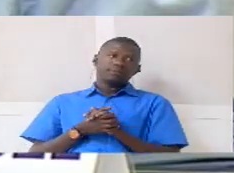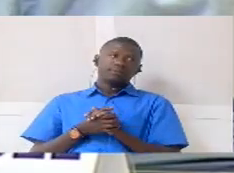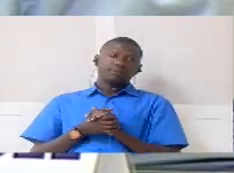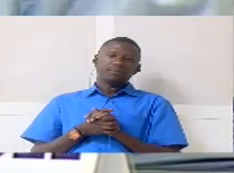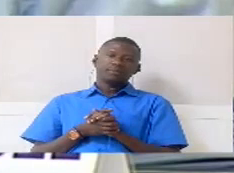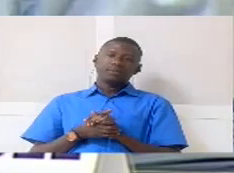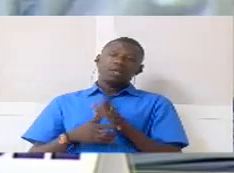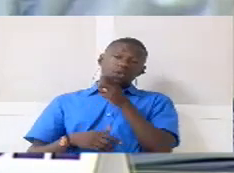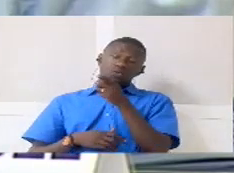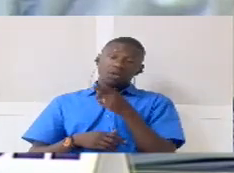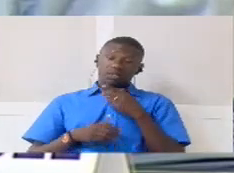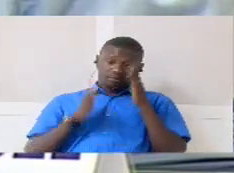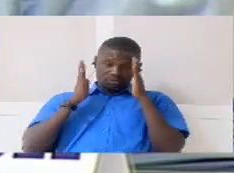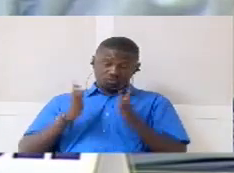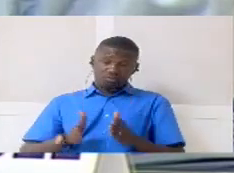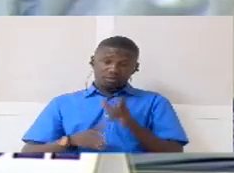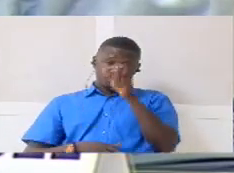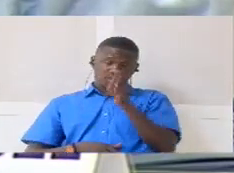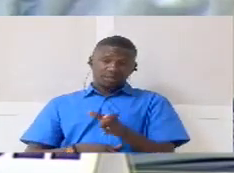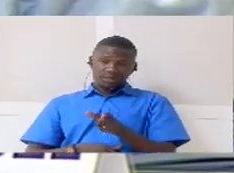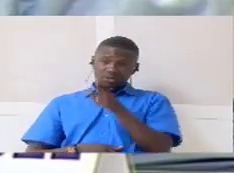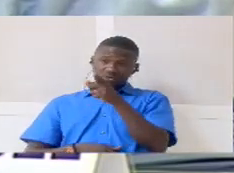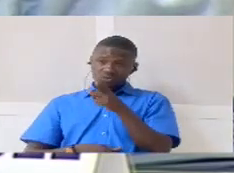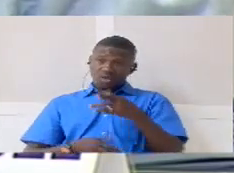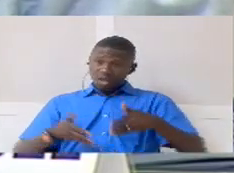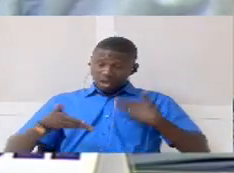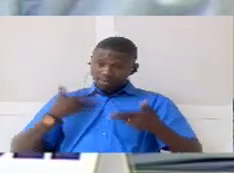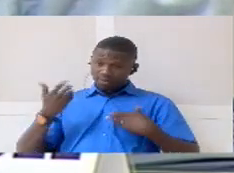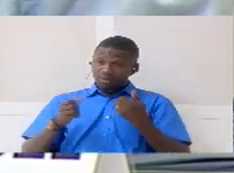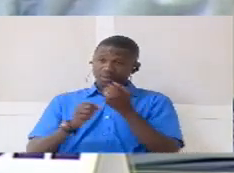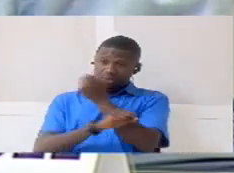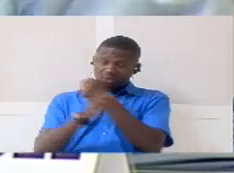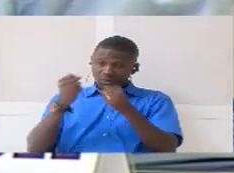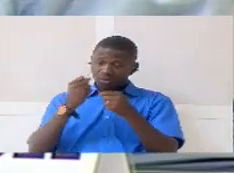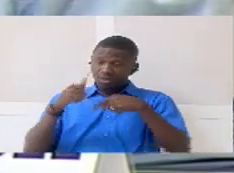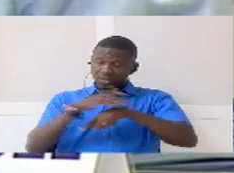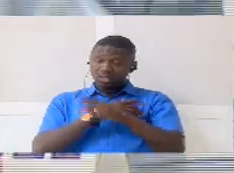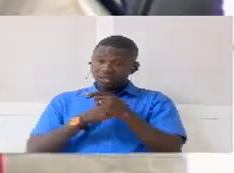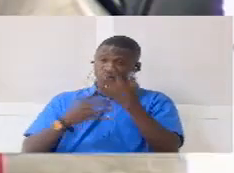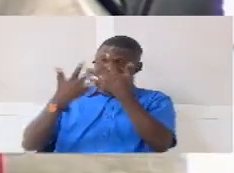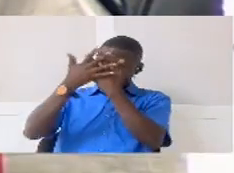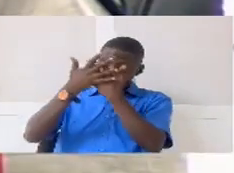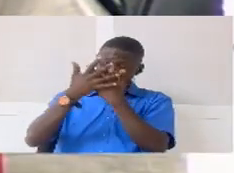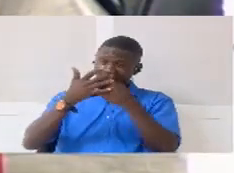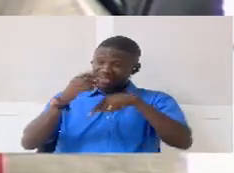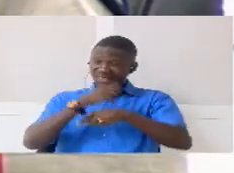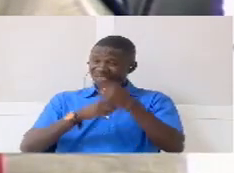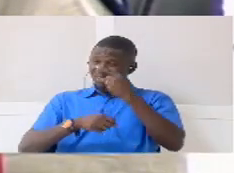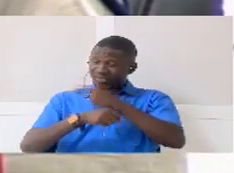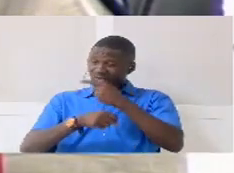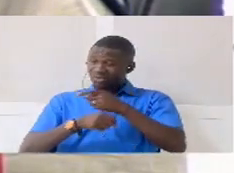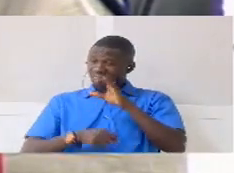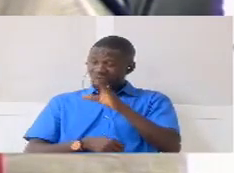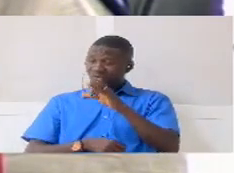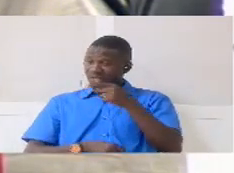are you satisfied with the conditions in the prisons in this country? Ko ite muhadama dingote